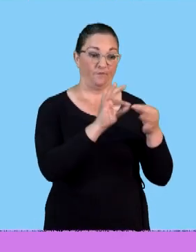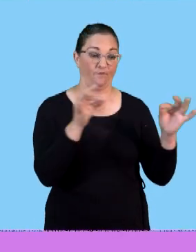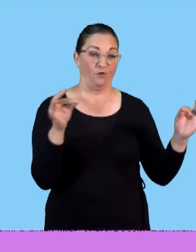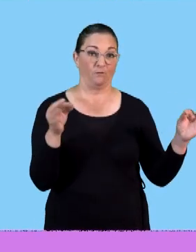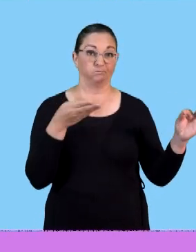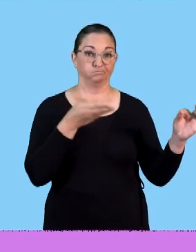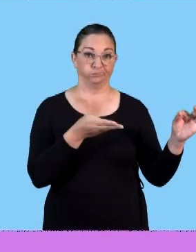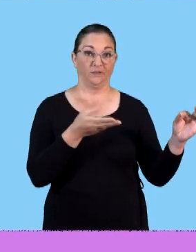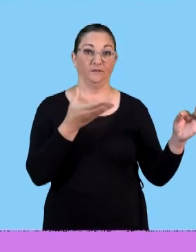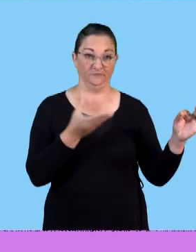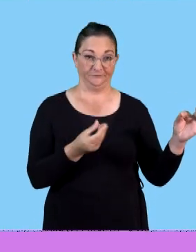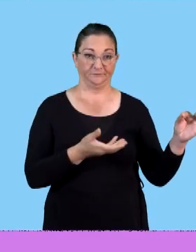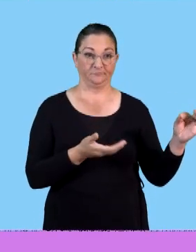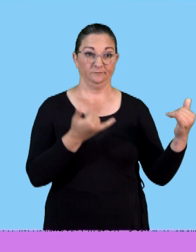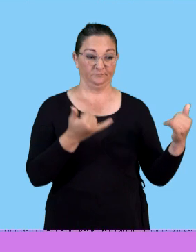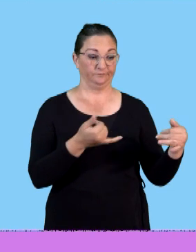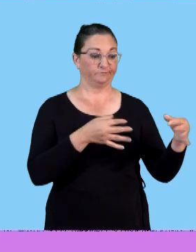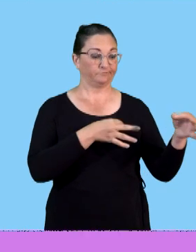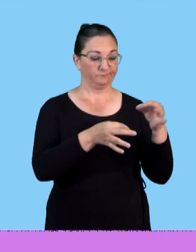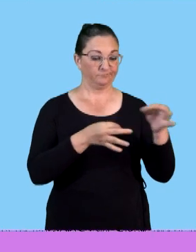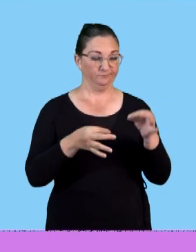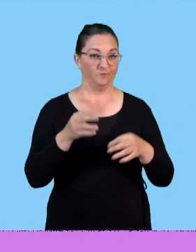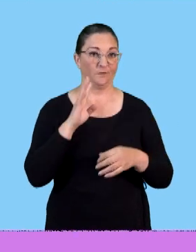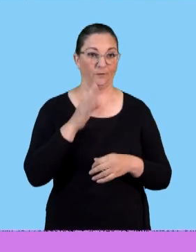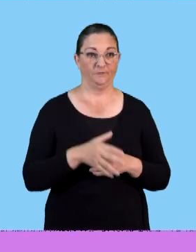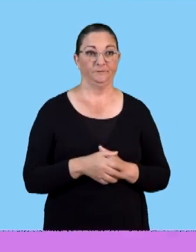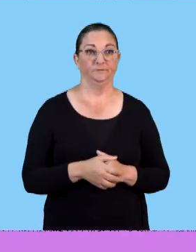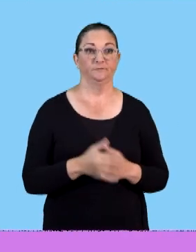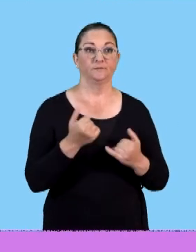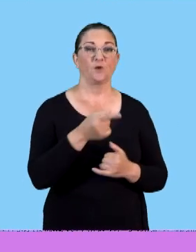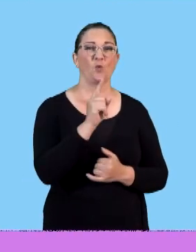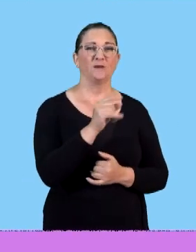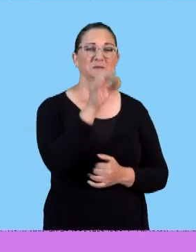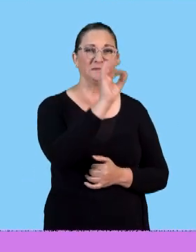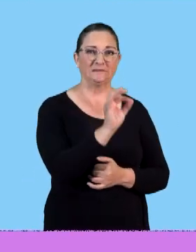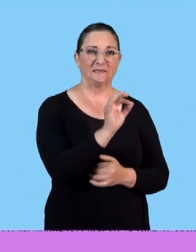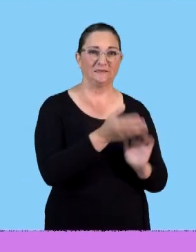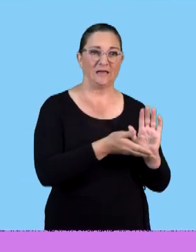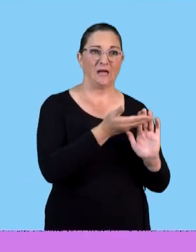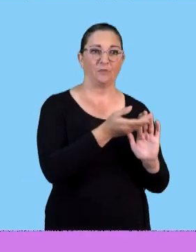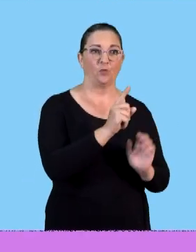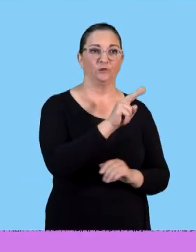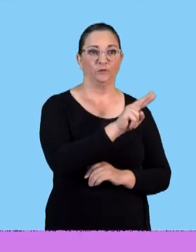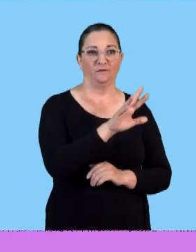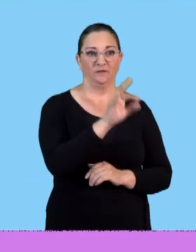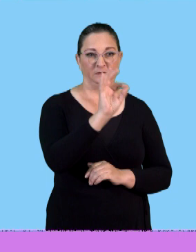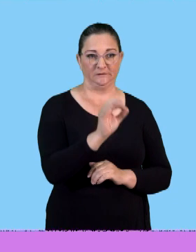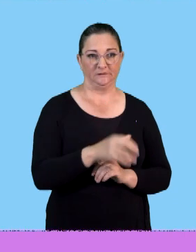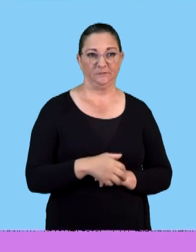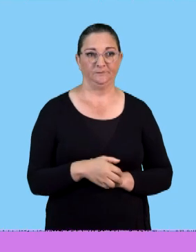price. Can you see I chose the applicable formula? Now I'm going to substitute. What is the percentage markup?